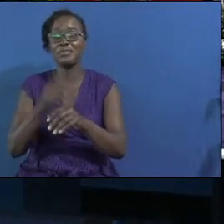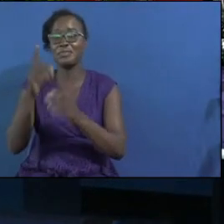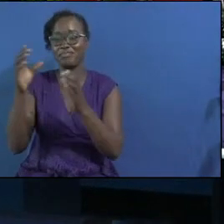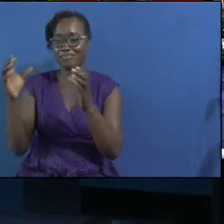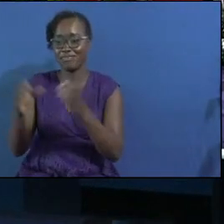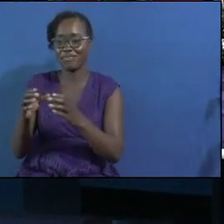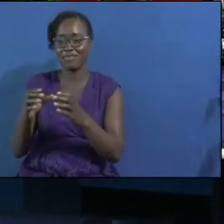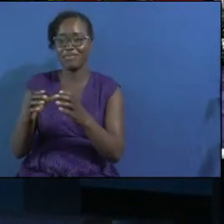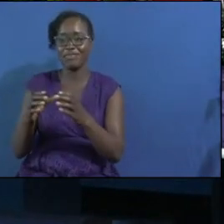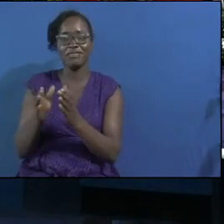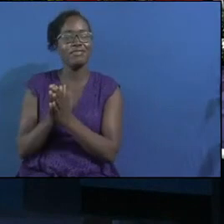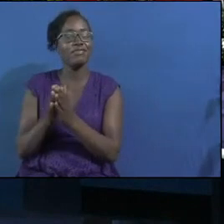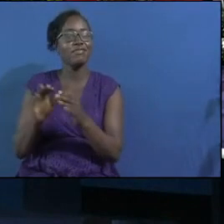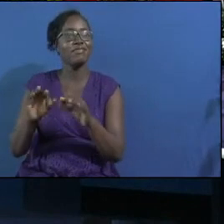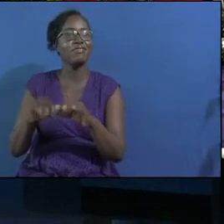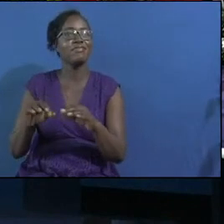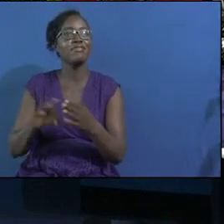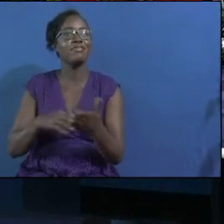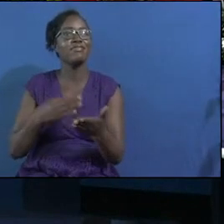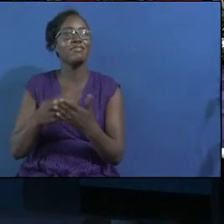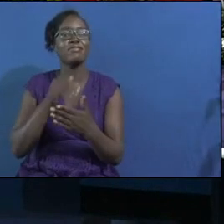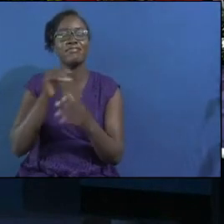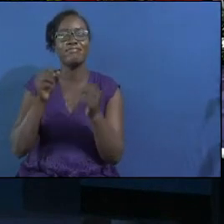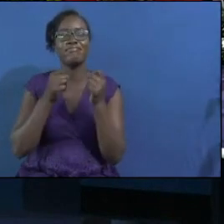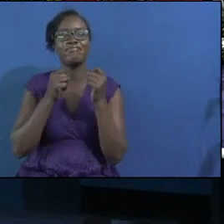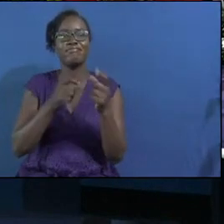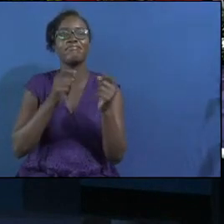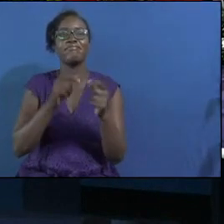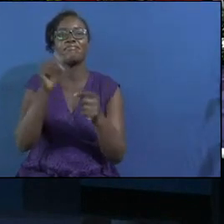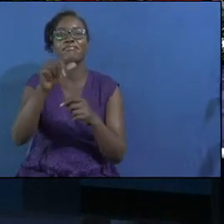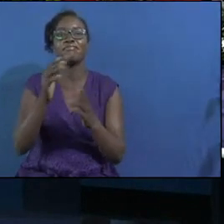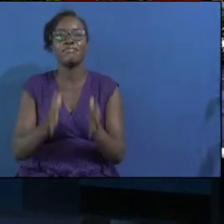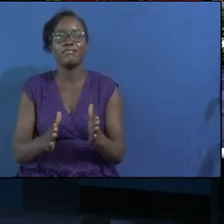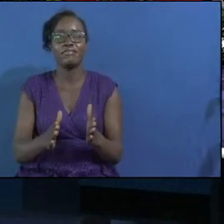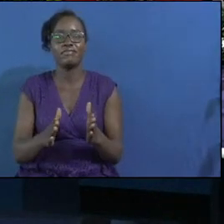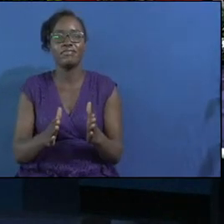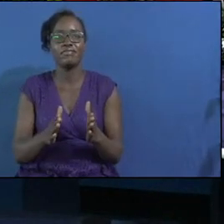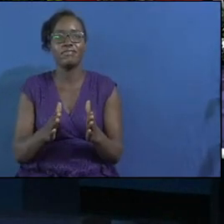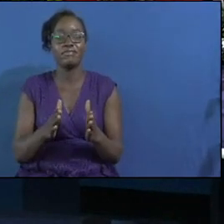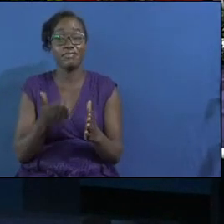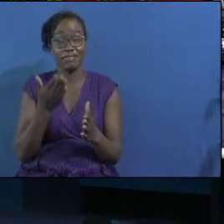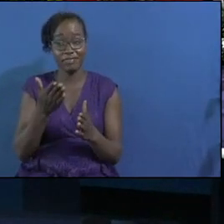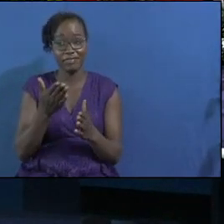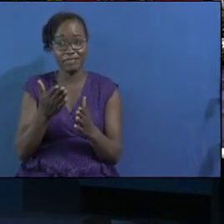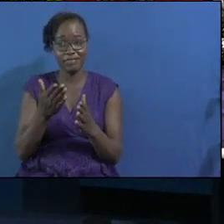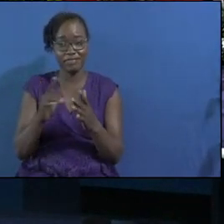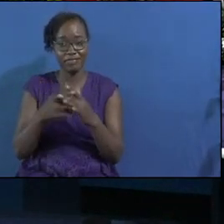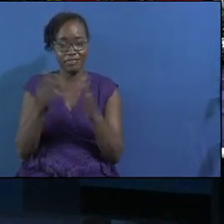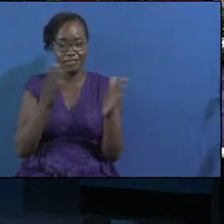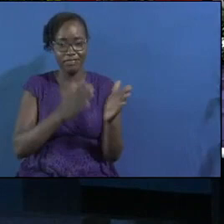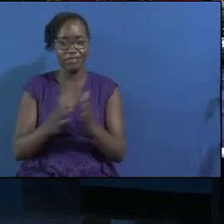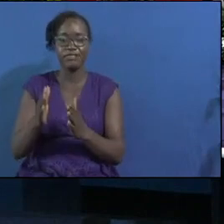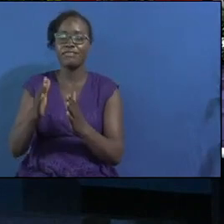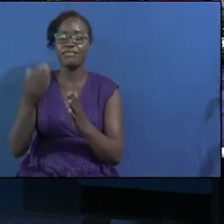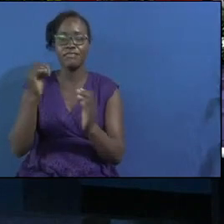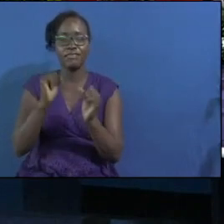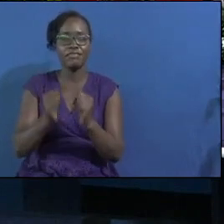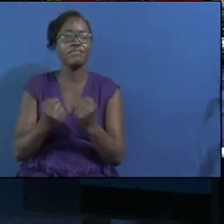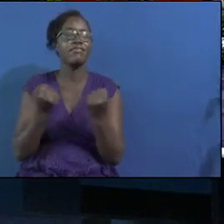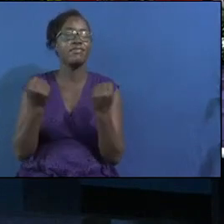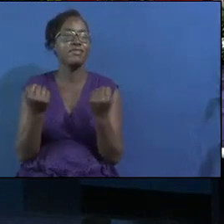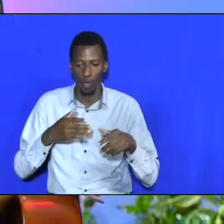has been assailed, do not blame anyone. Immediately roll out the plan